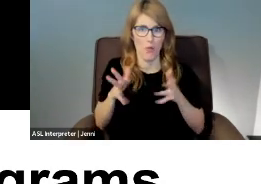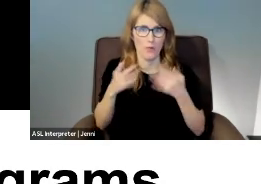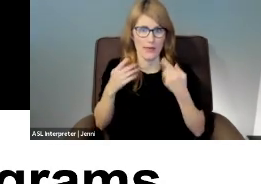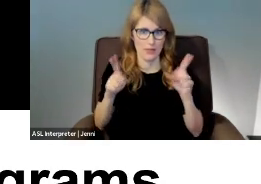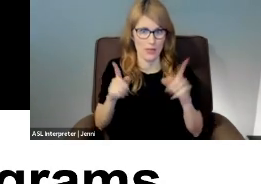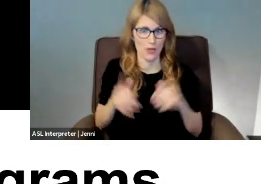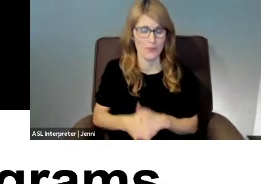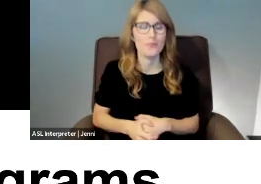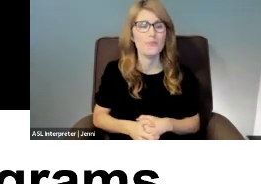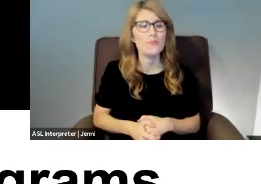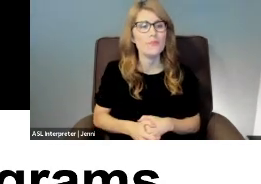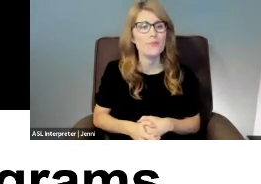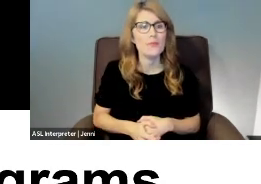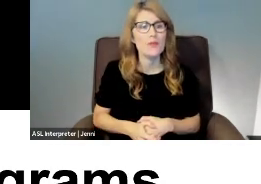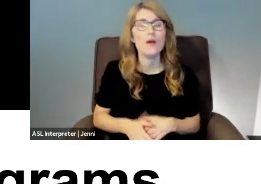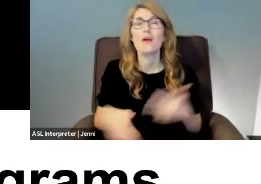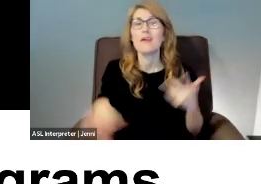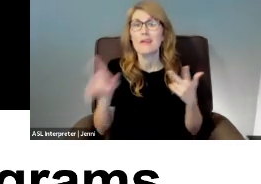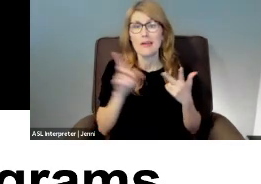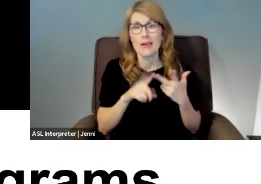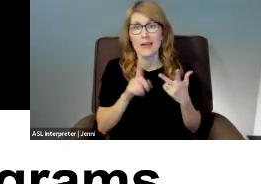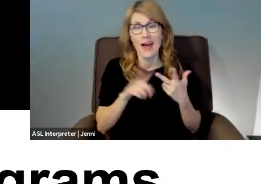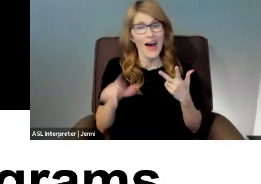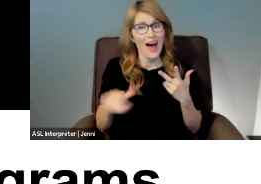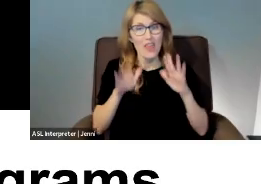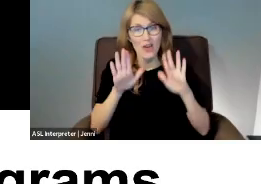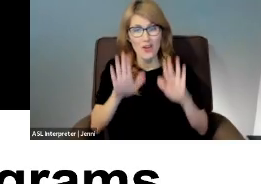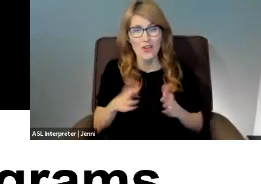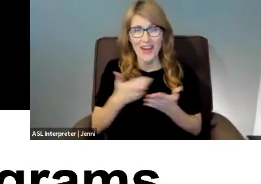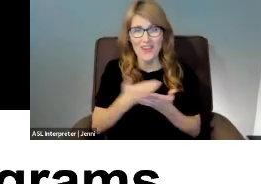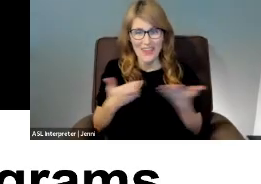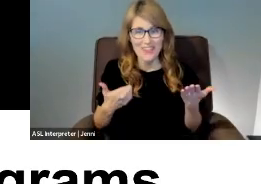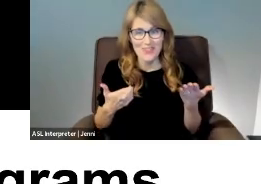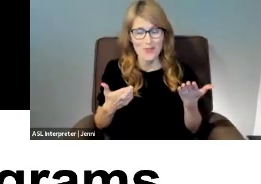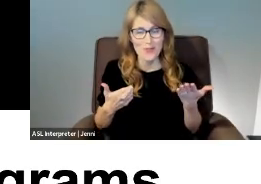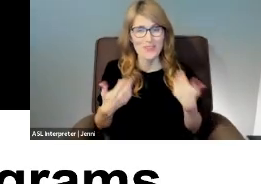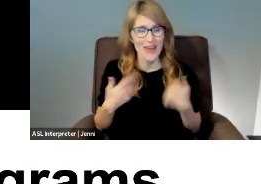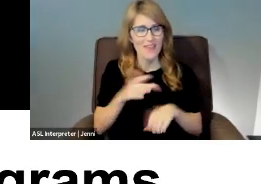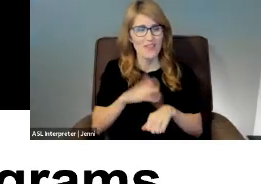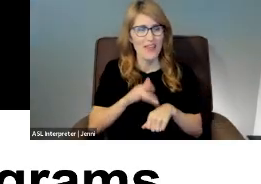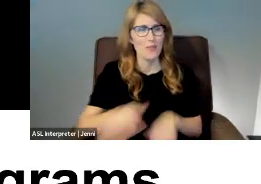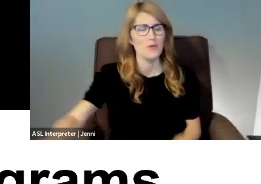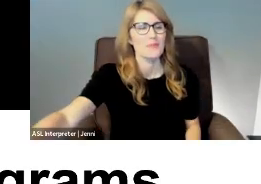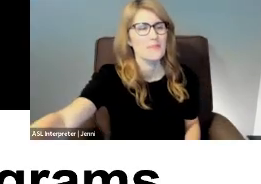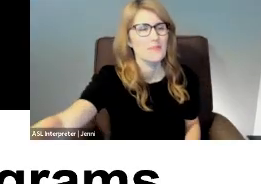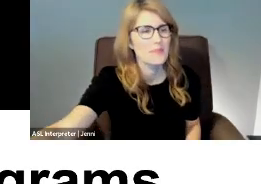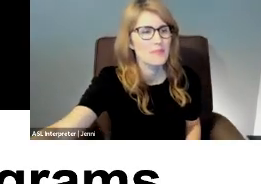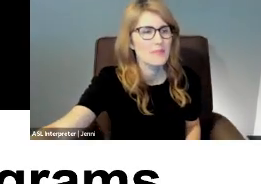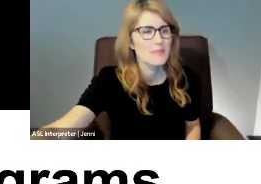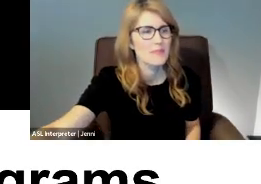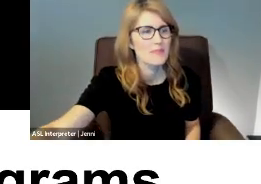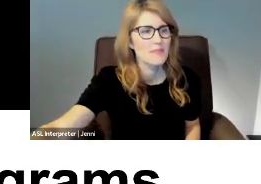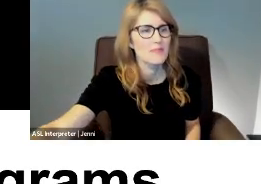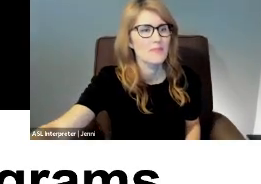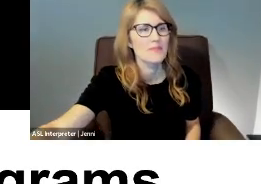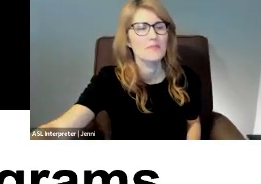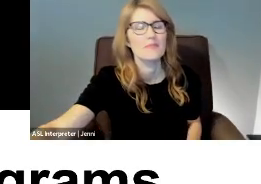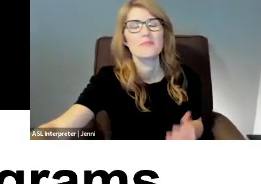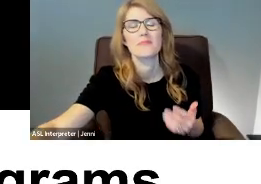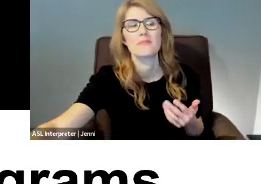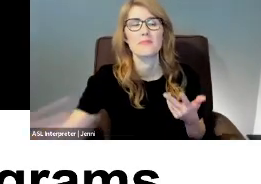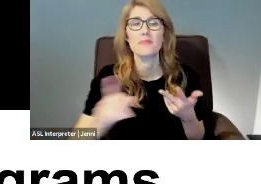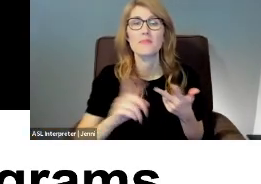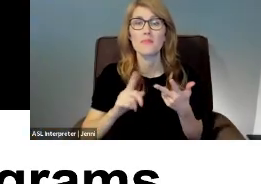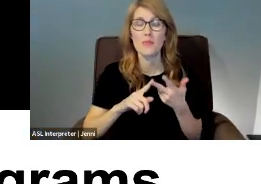And also, another great resource available is crisis